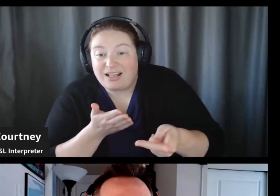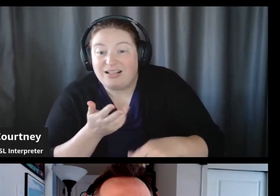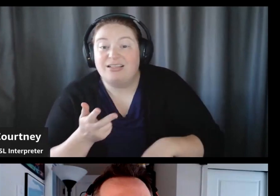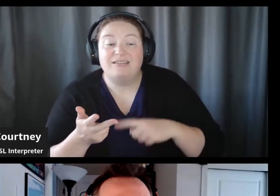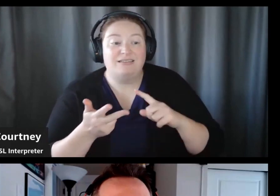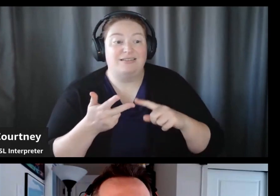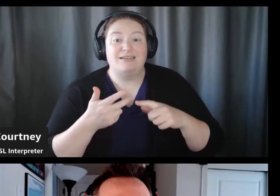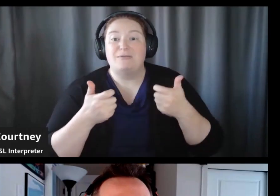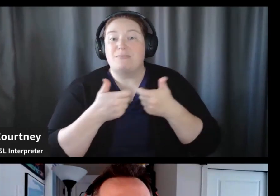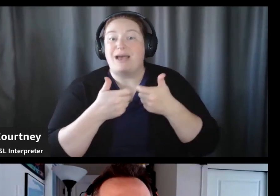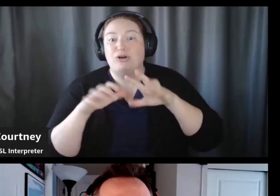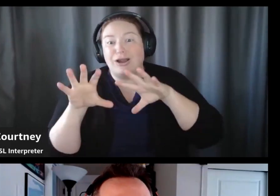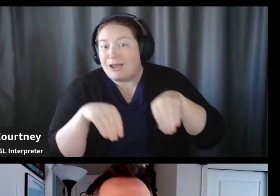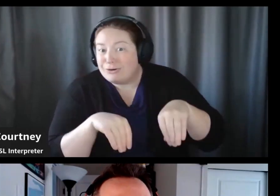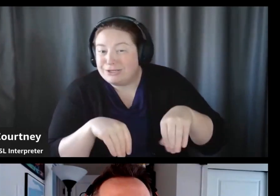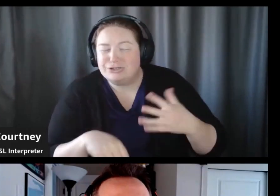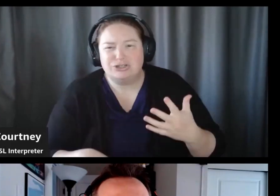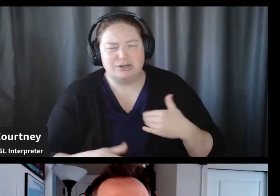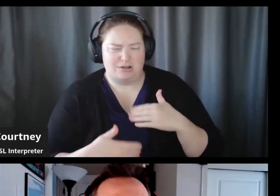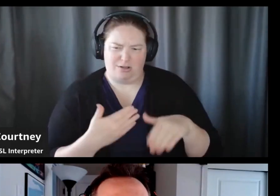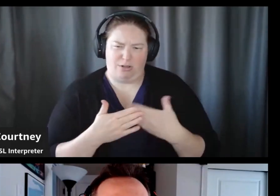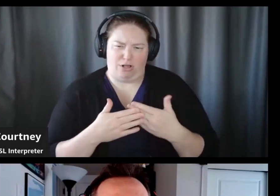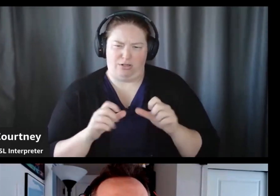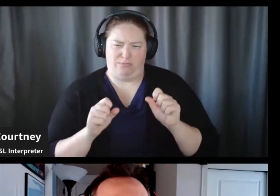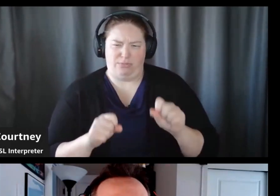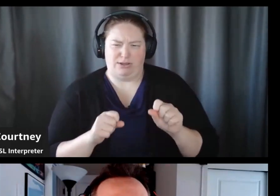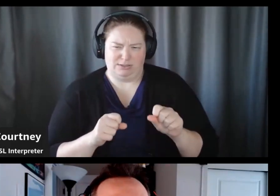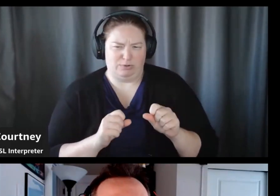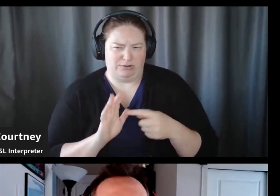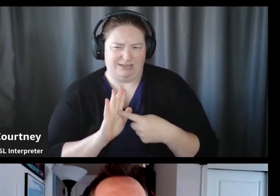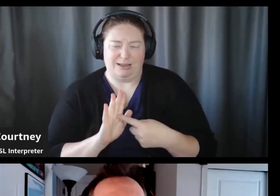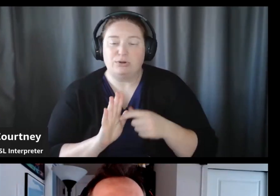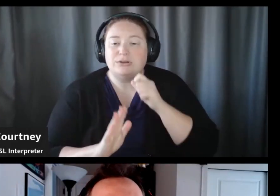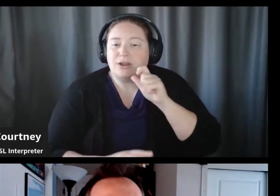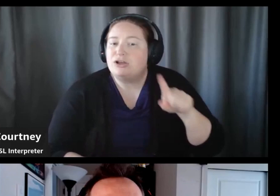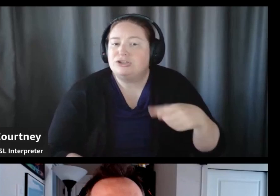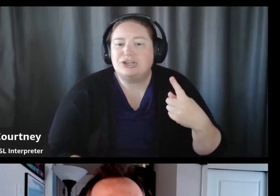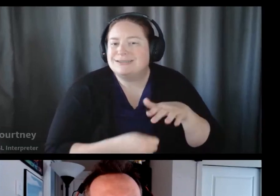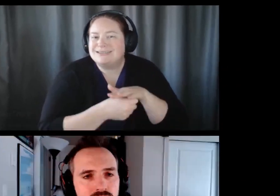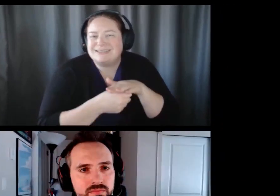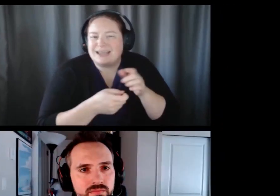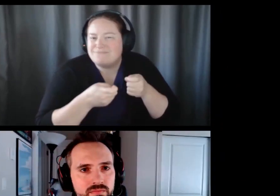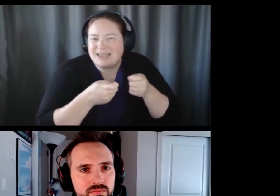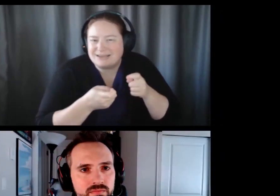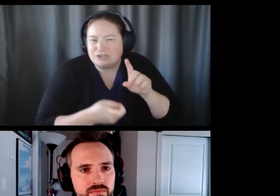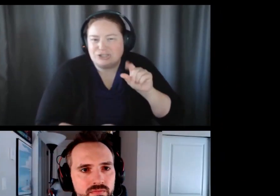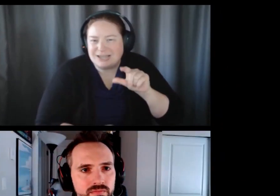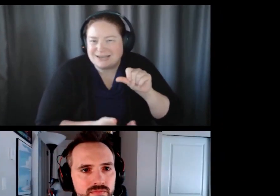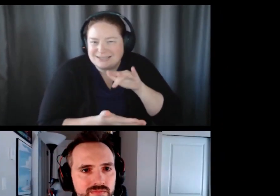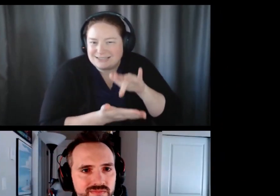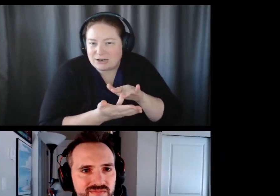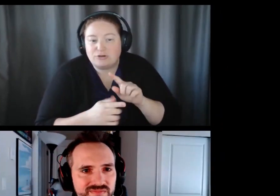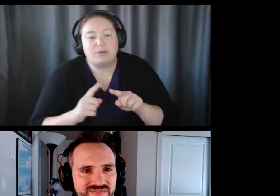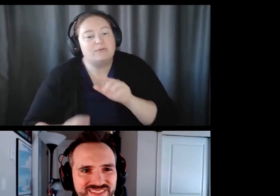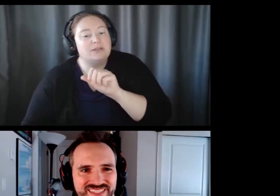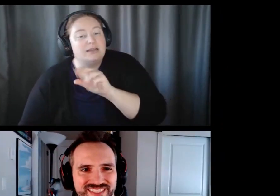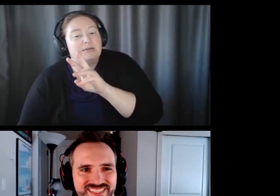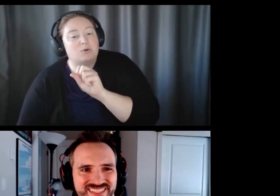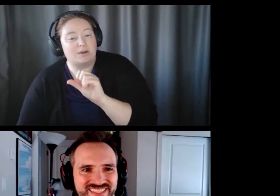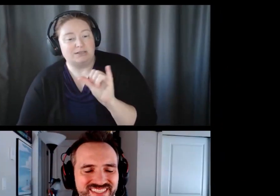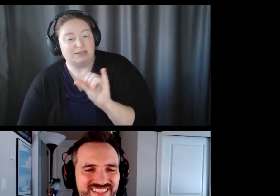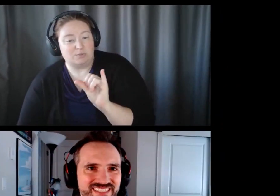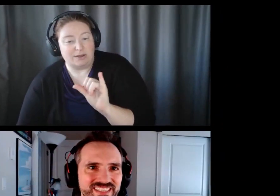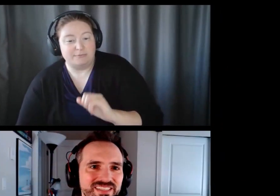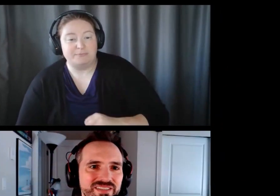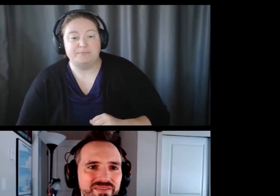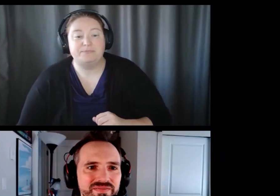all possible scenarios, not just in a self-managed data center, but in a data center like AWS as well, right? And